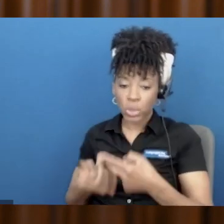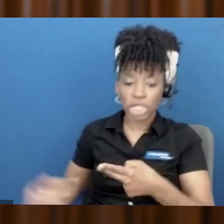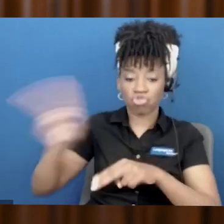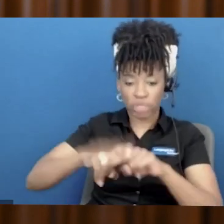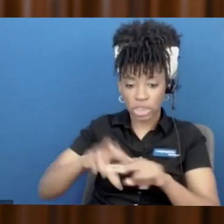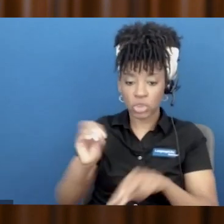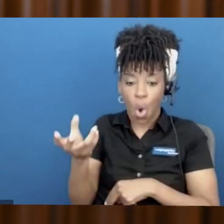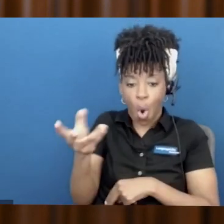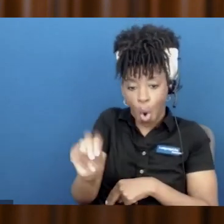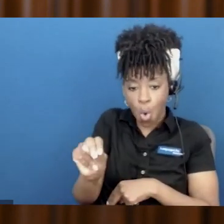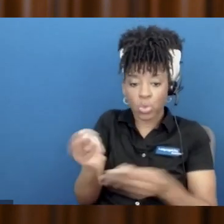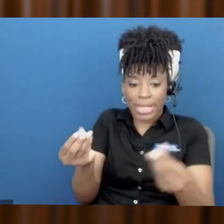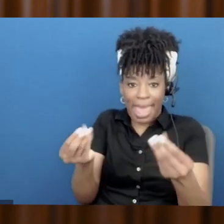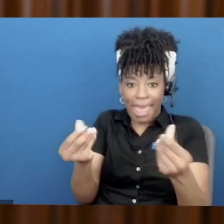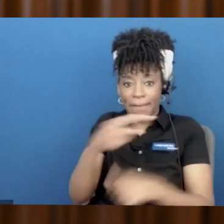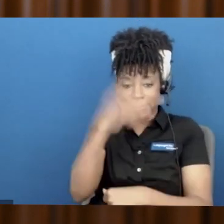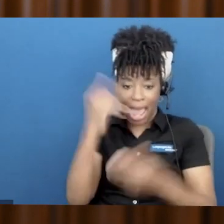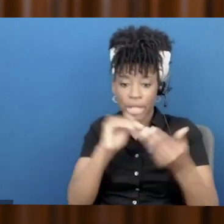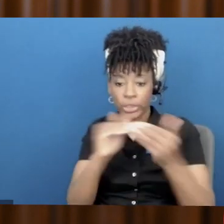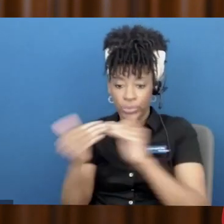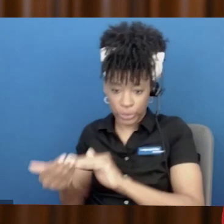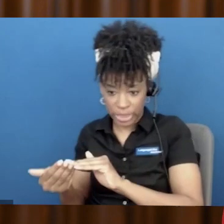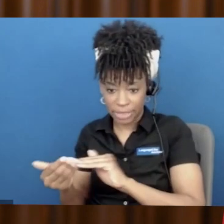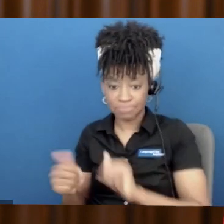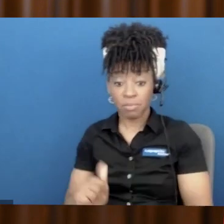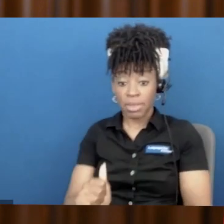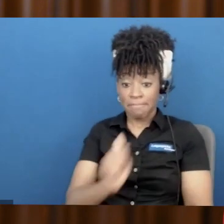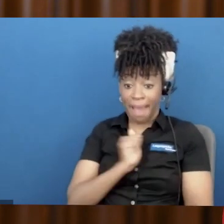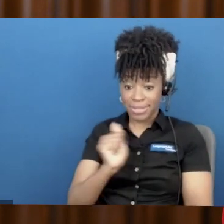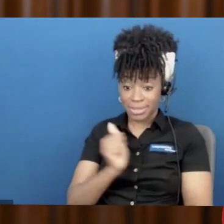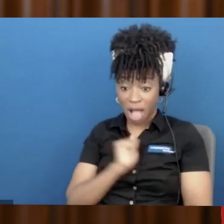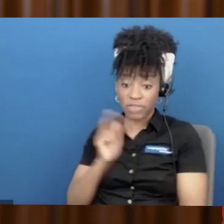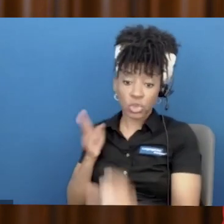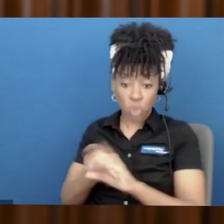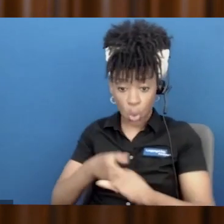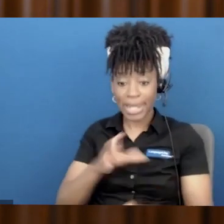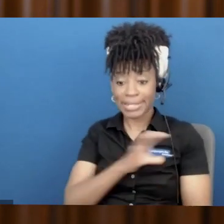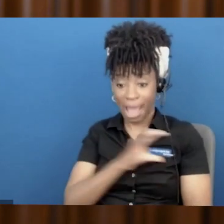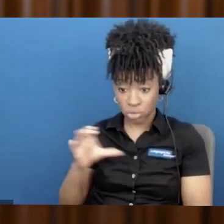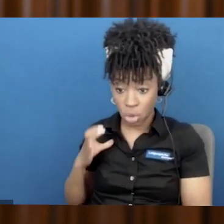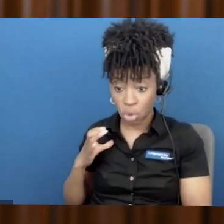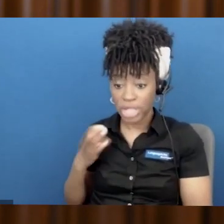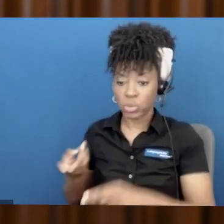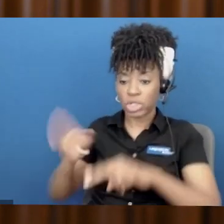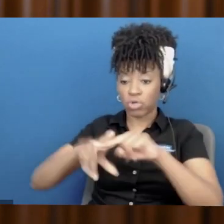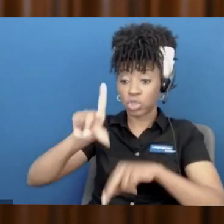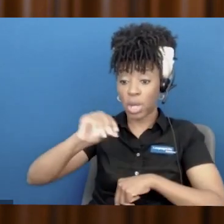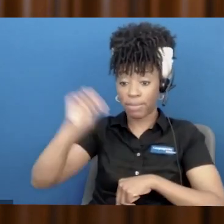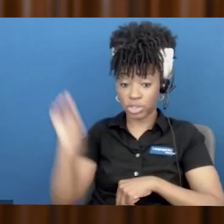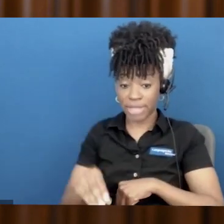year the city's annual commitment to expand the supply of new affordable housing. We've already brought about the addition of